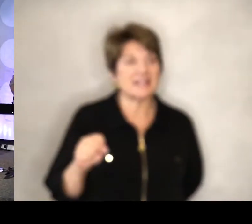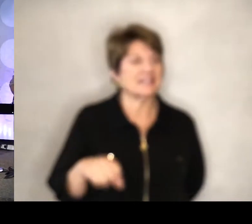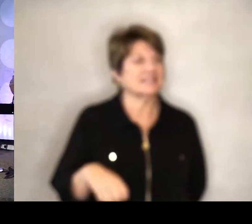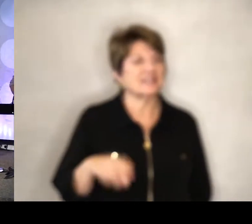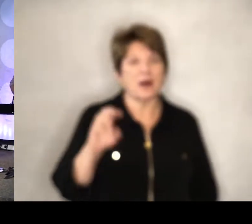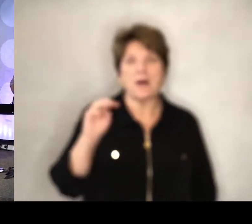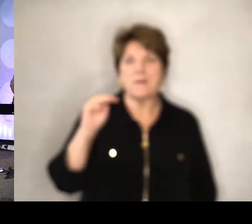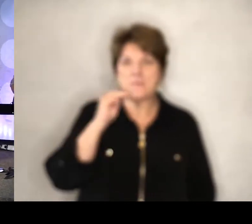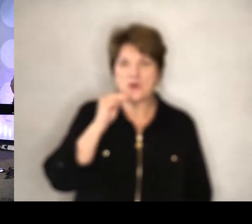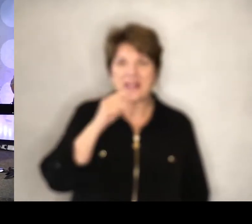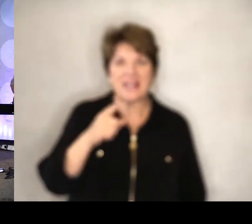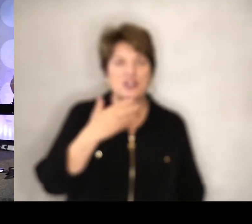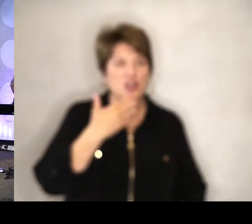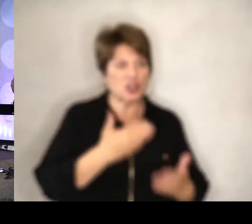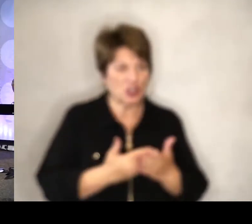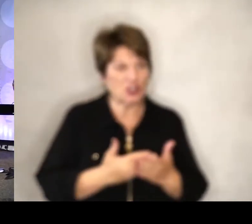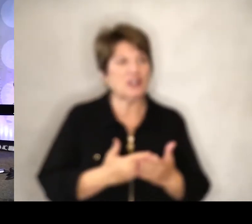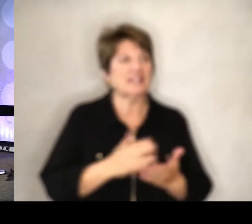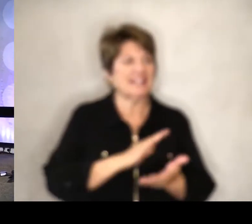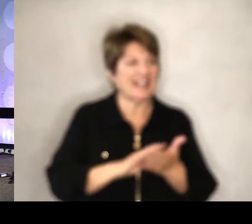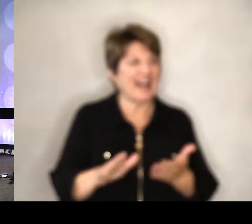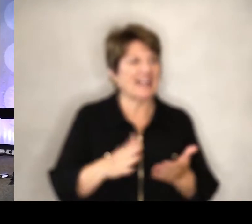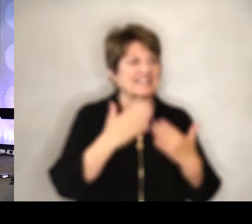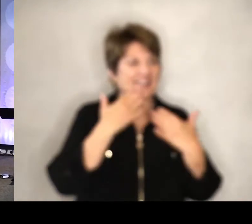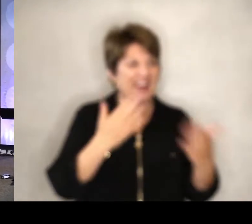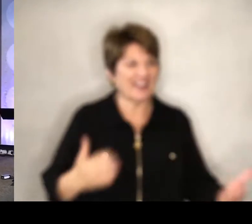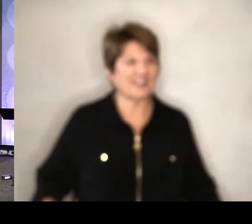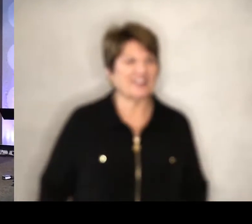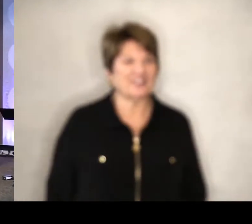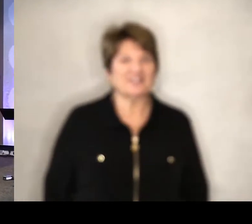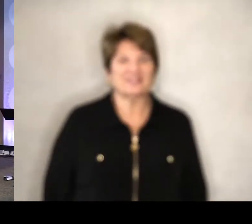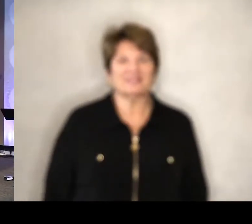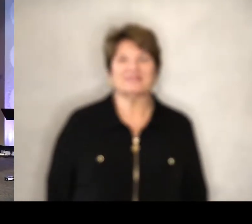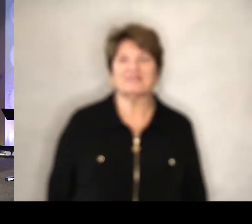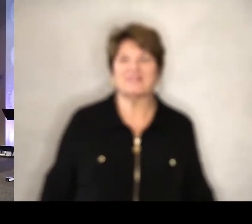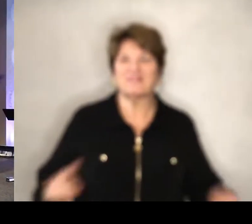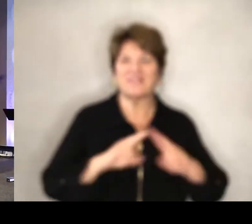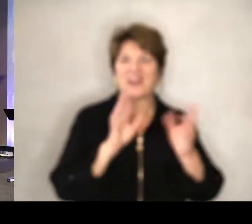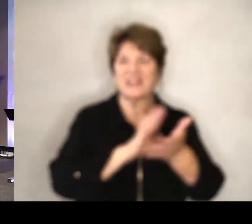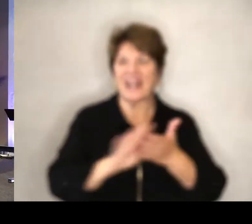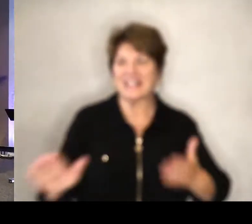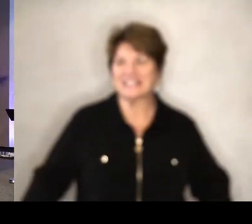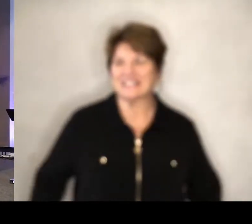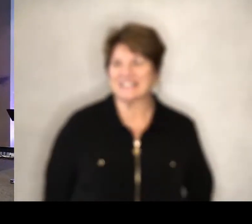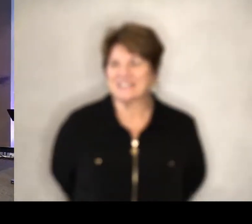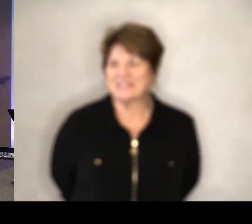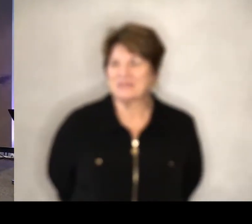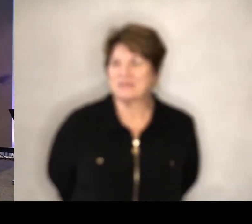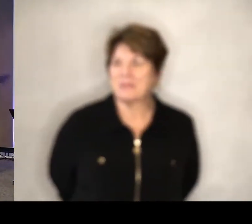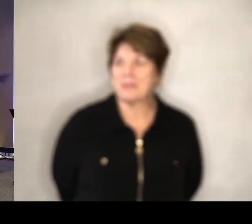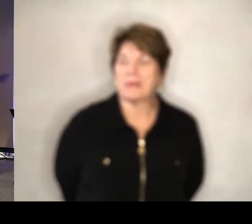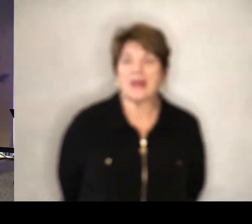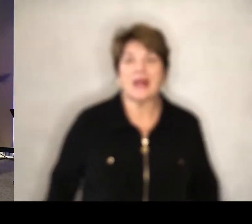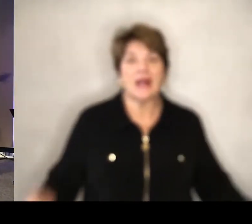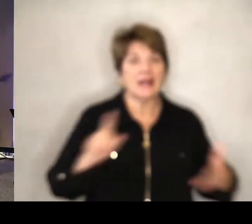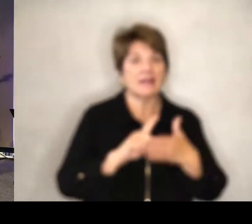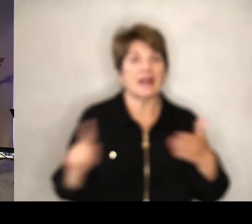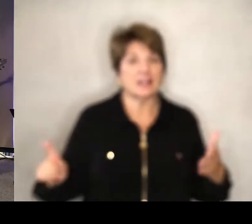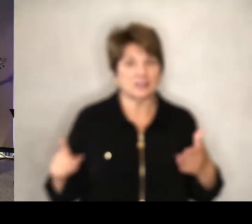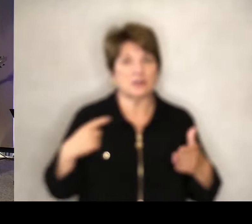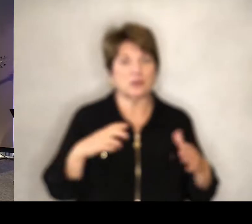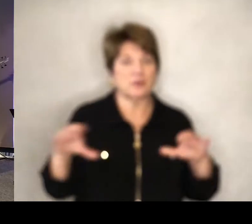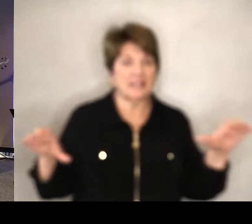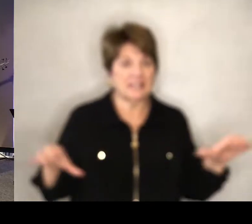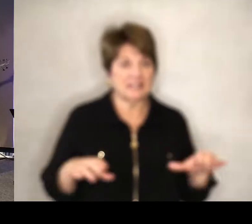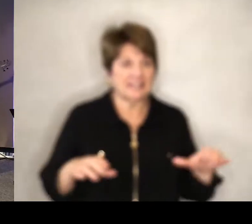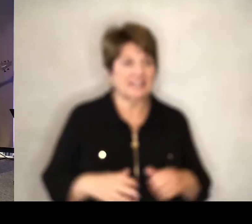You're good. Thank you. Well done. Very nice. Well done, everybody. Very nice. So this last week, what we did was we spent